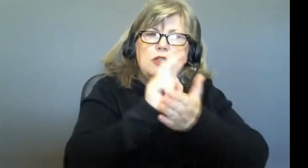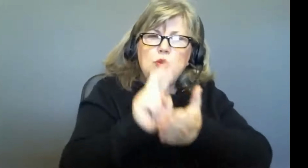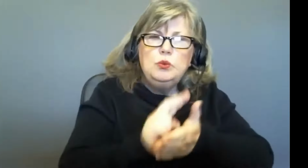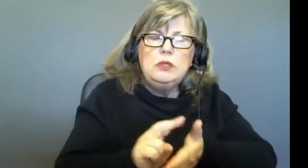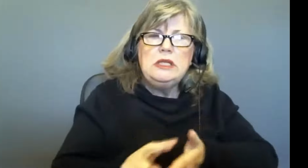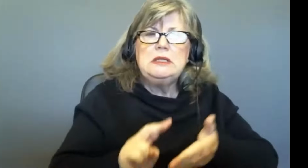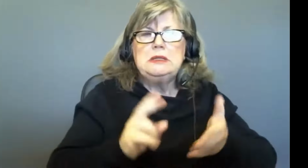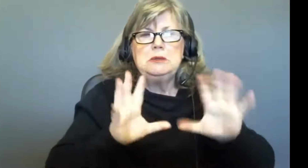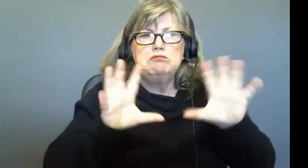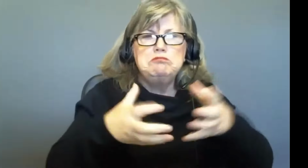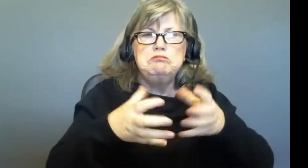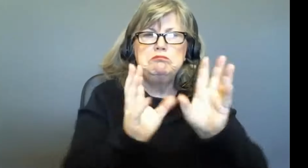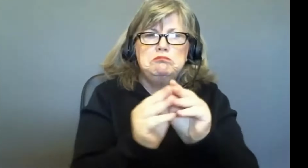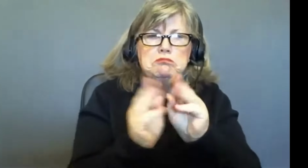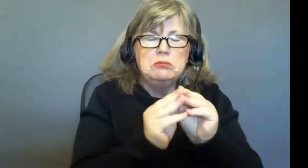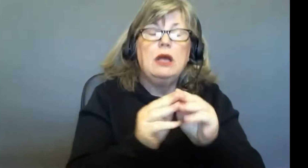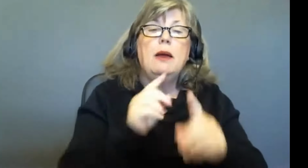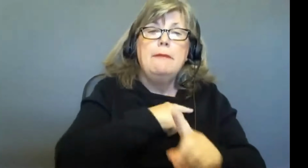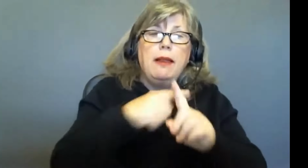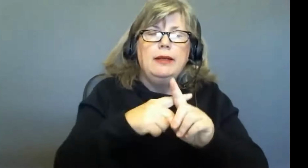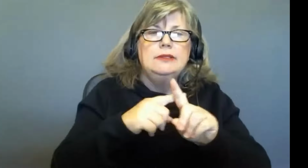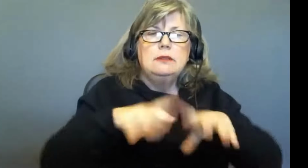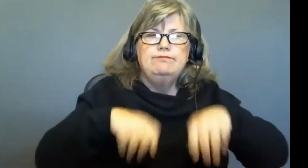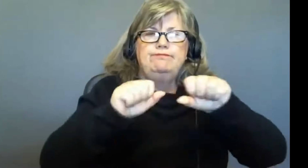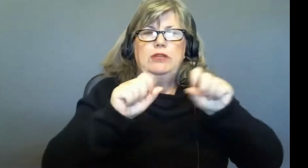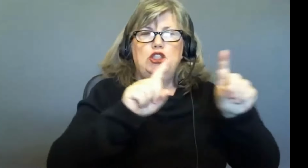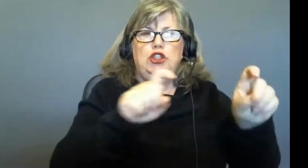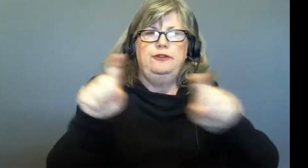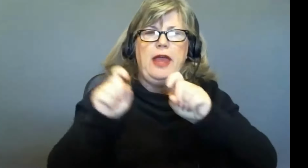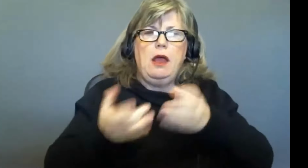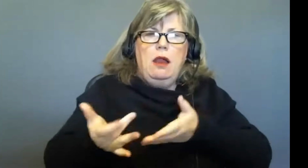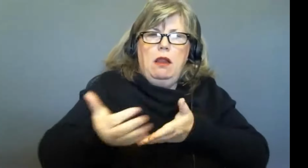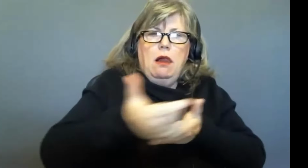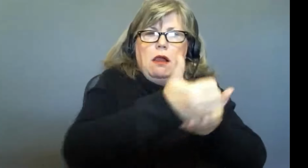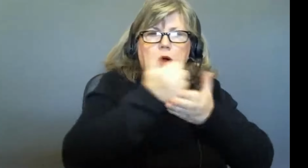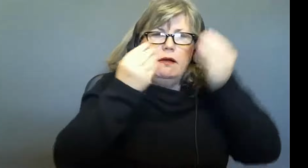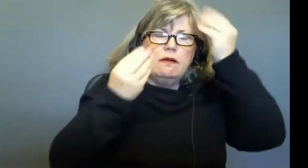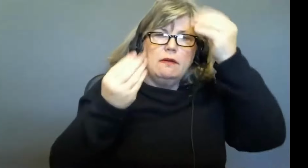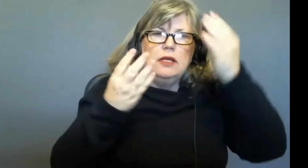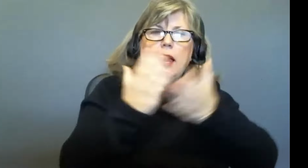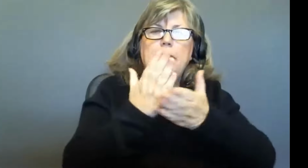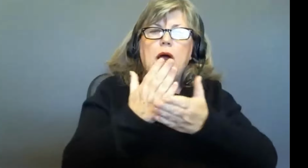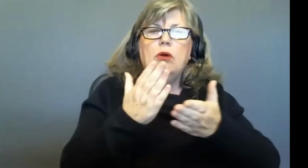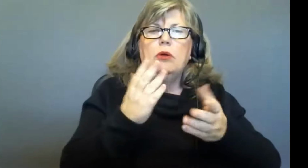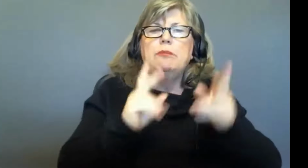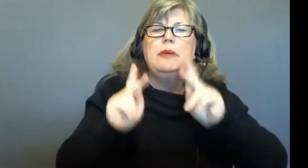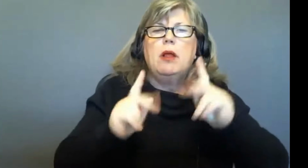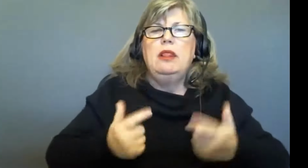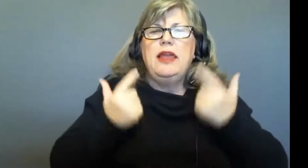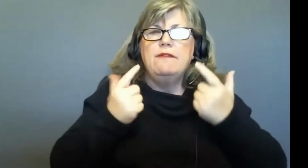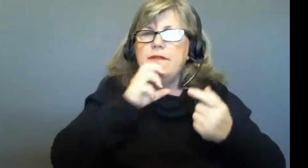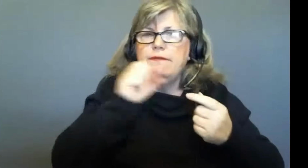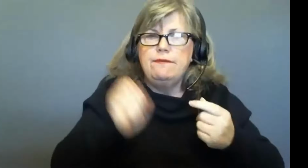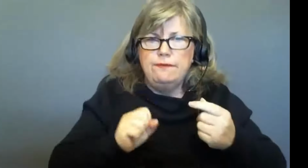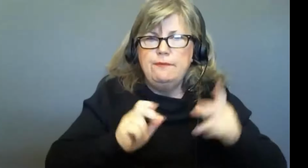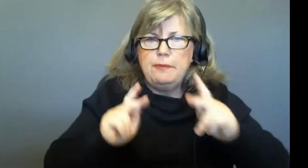conducted a survey where we gathered information on residential care facilities. And we had